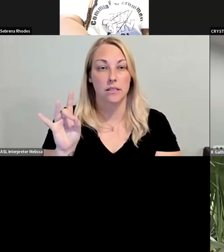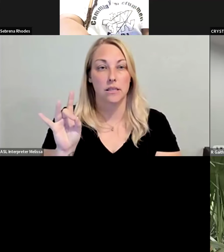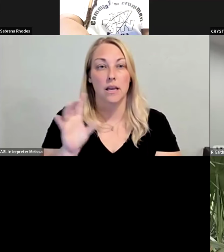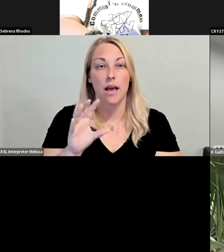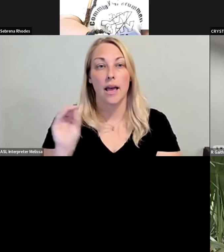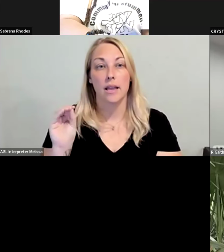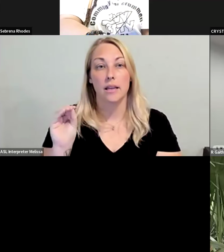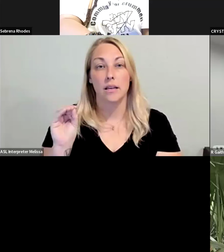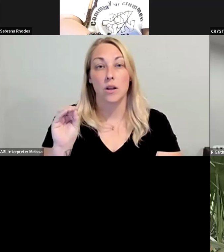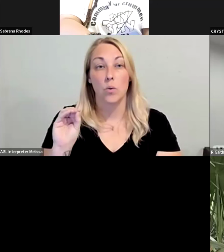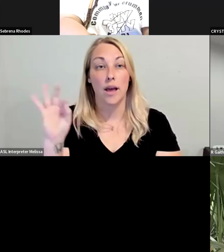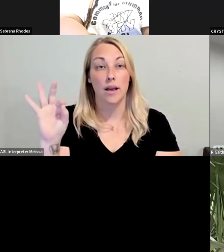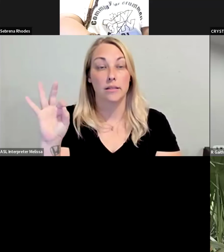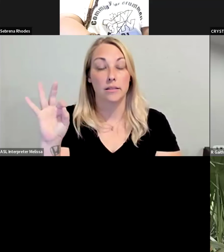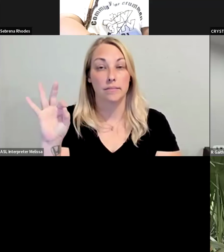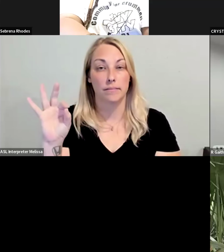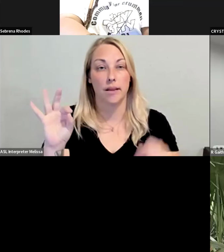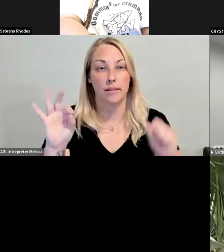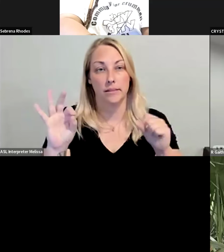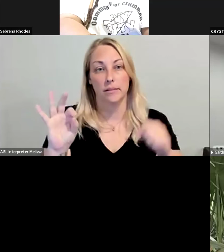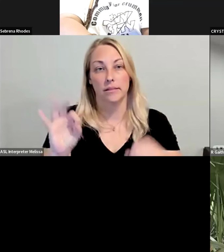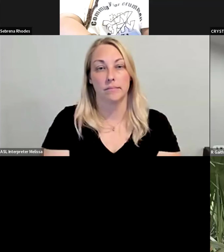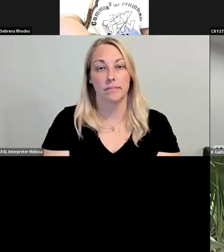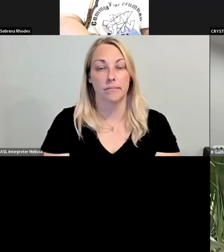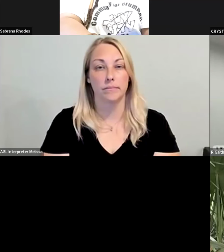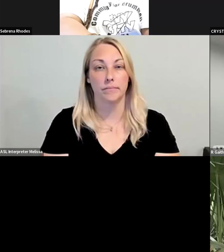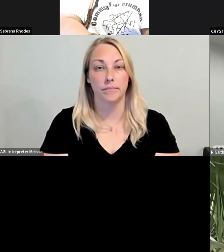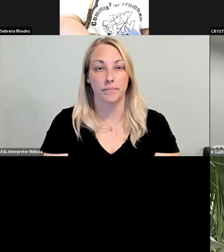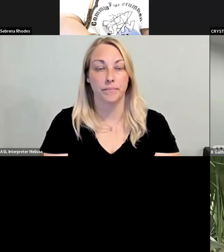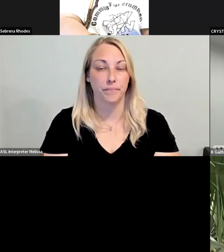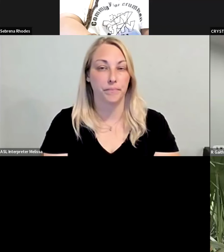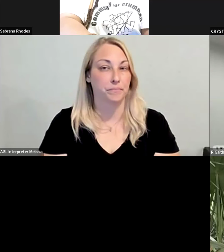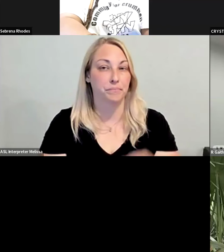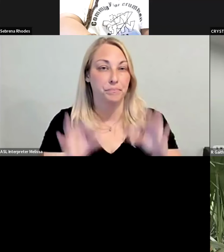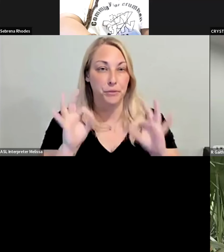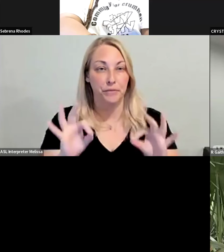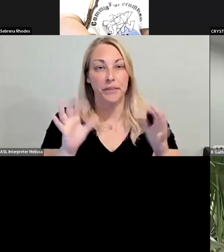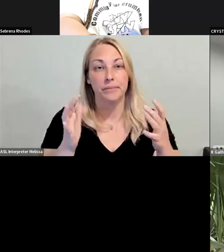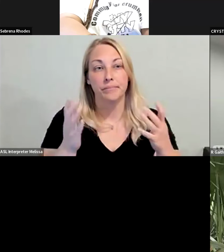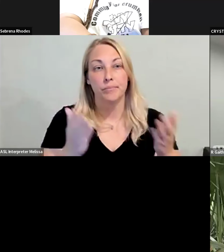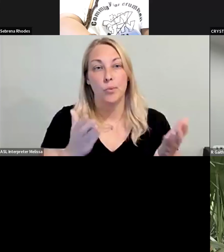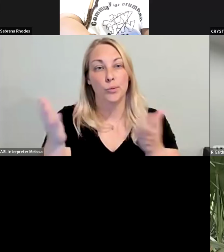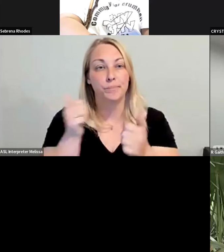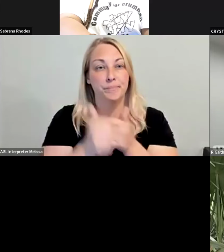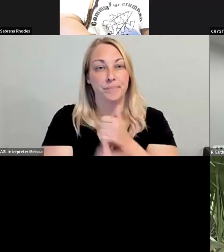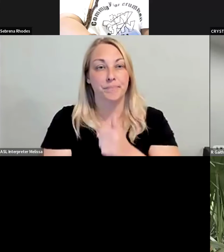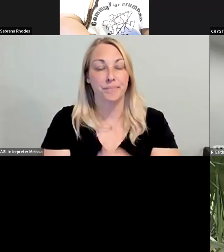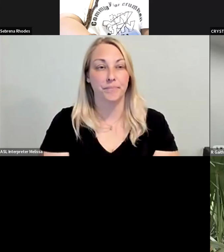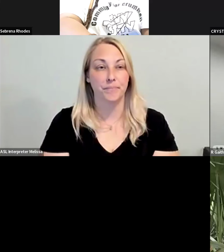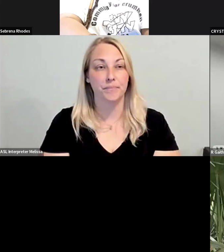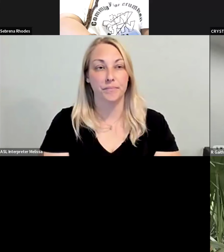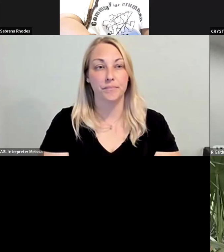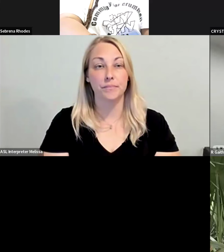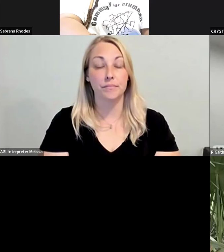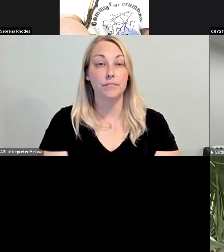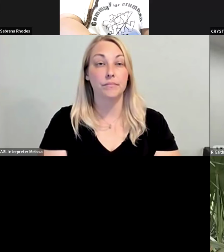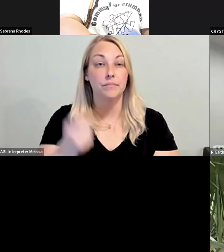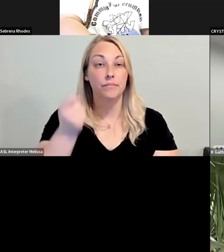and 5D09. Yes. Perfect. Motion carries and it passes. Since